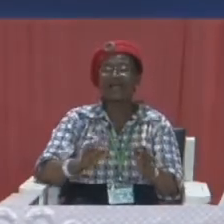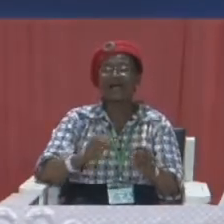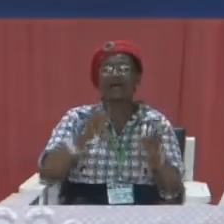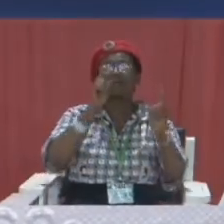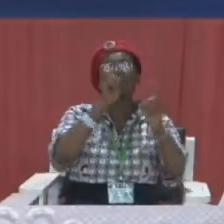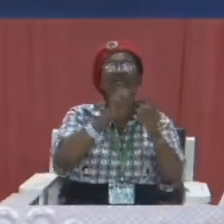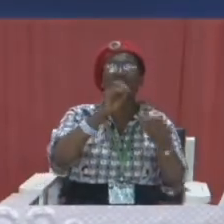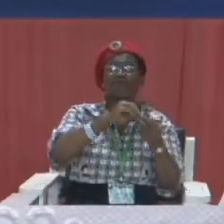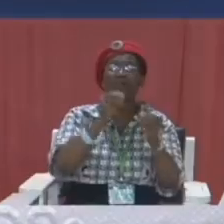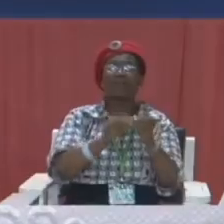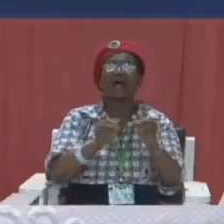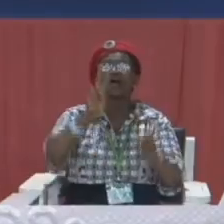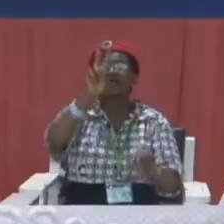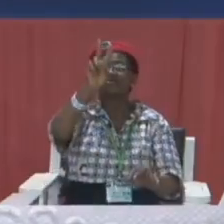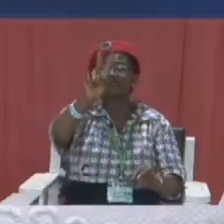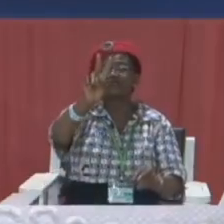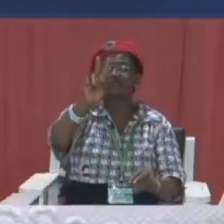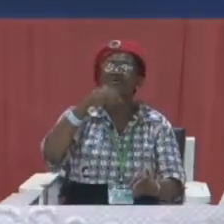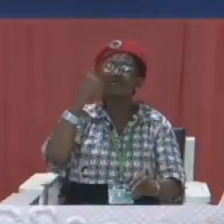And say, Father,